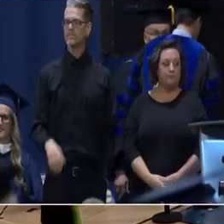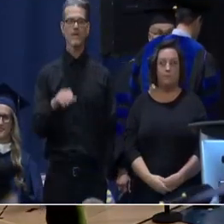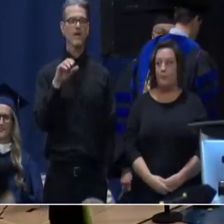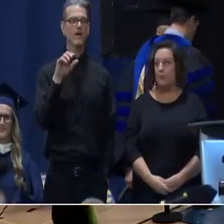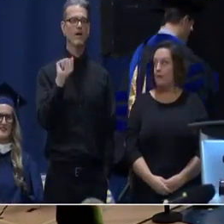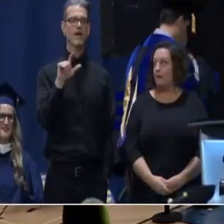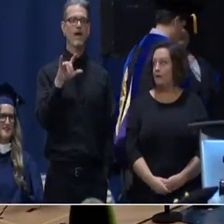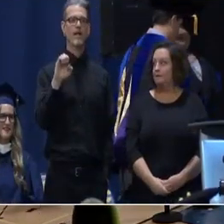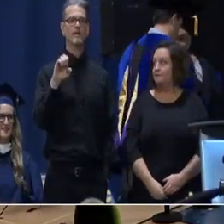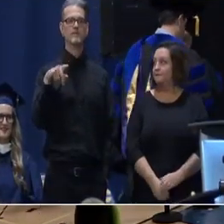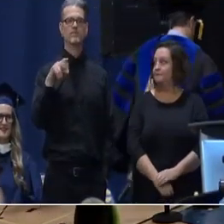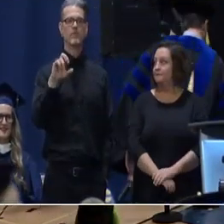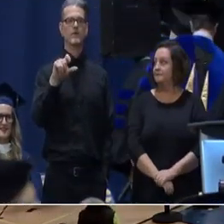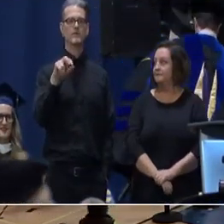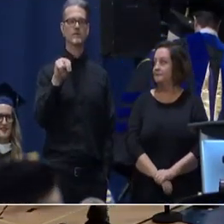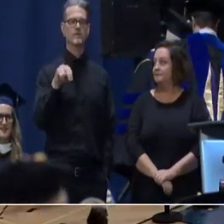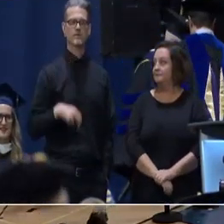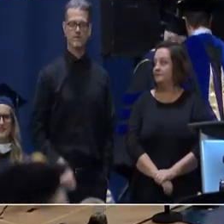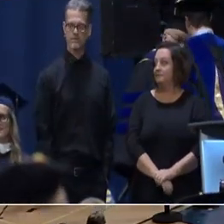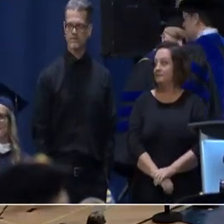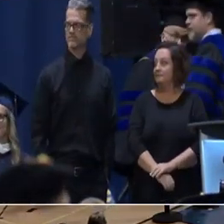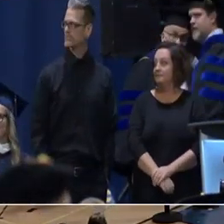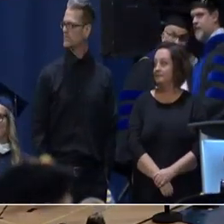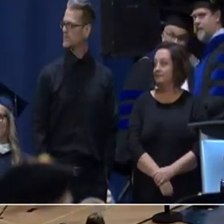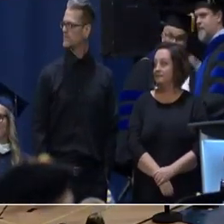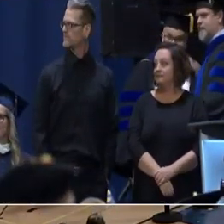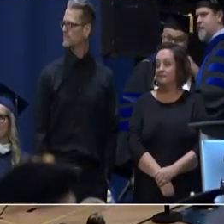Alice Preston.